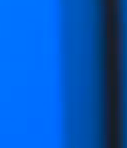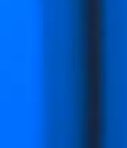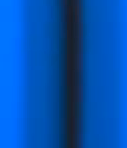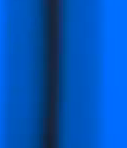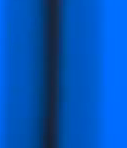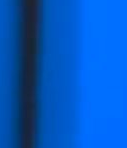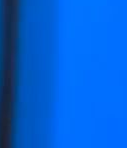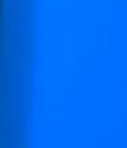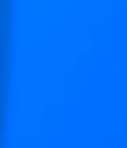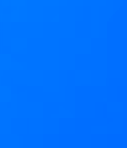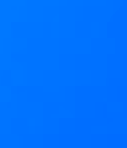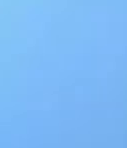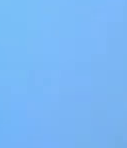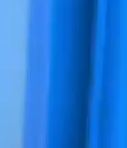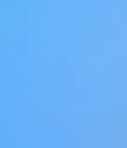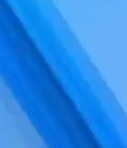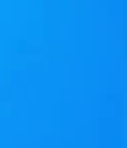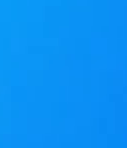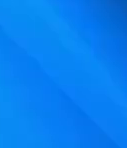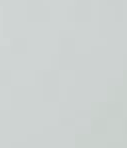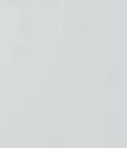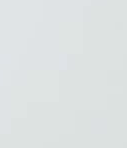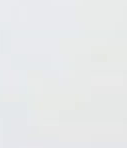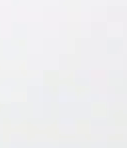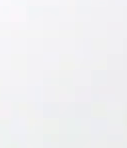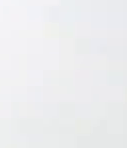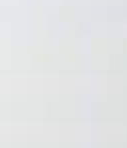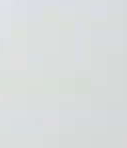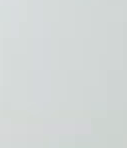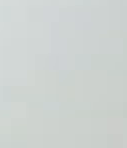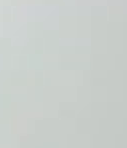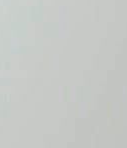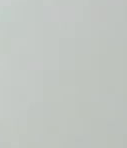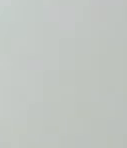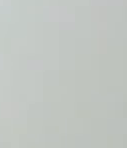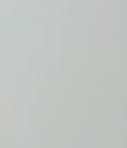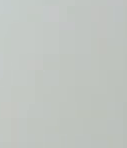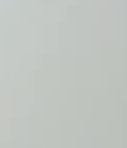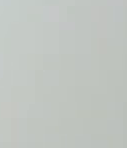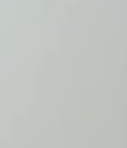ZNS Total Sports is brought to you by 4th Terrace Diagnostic Center.